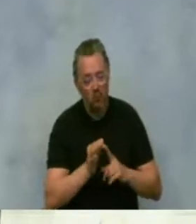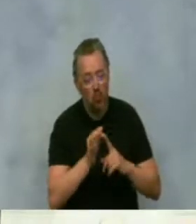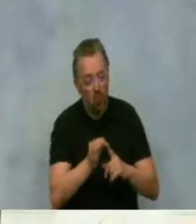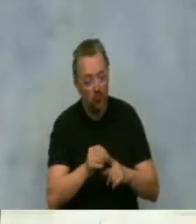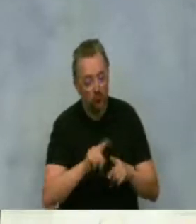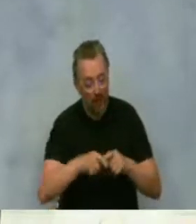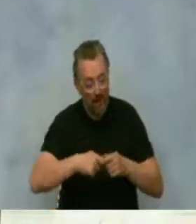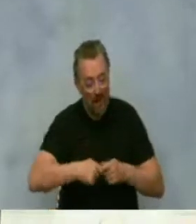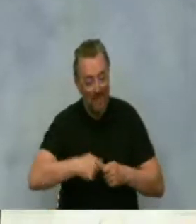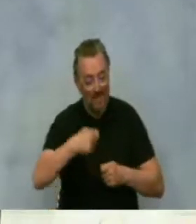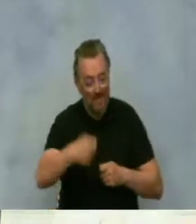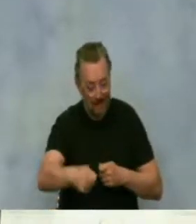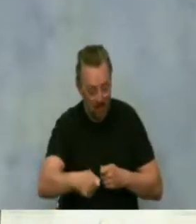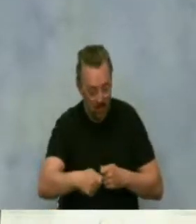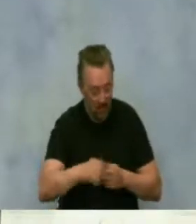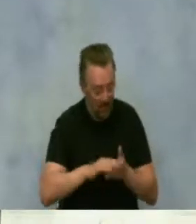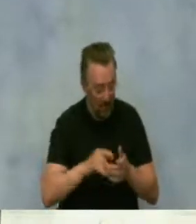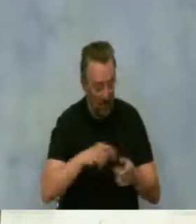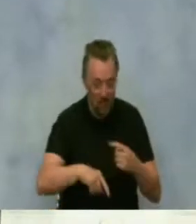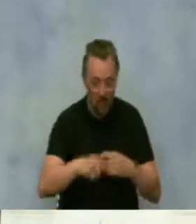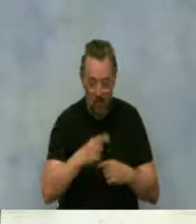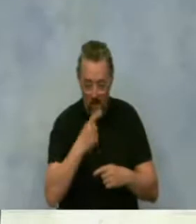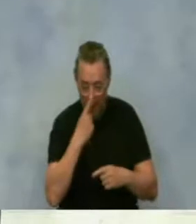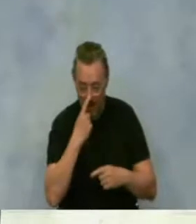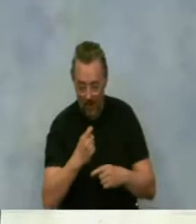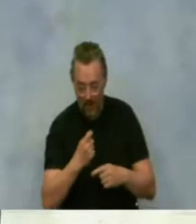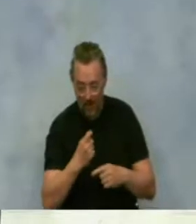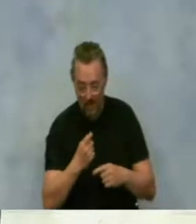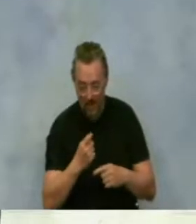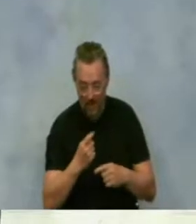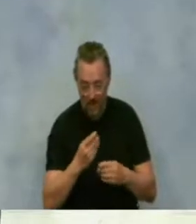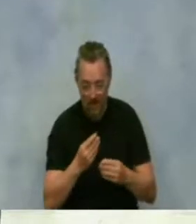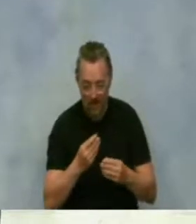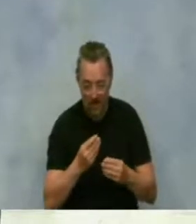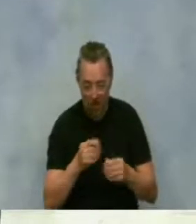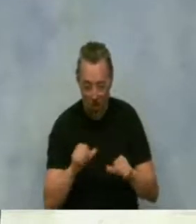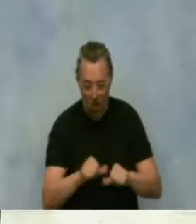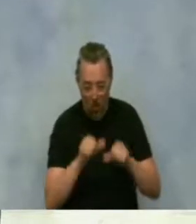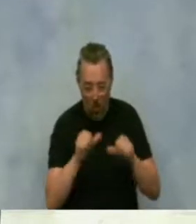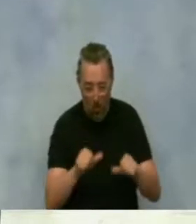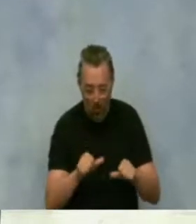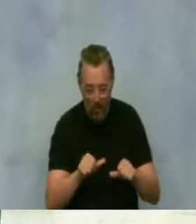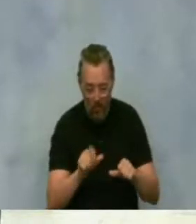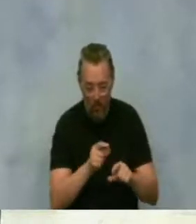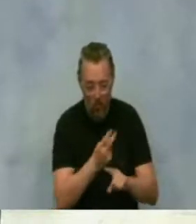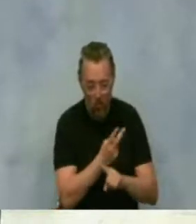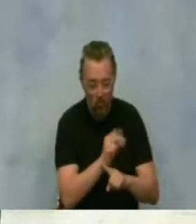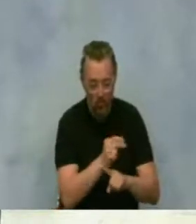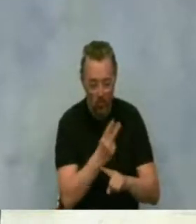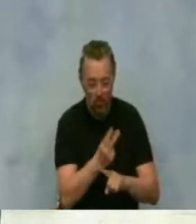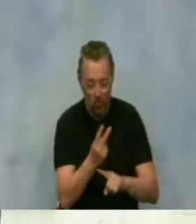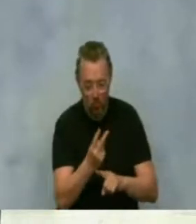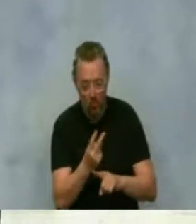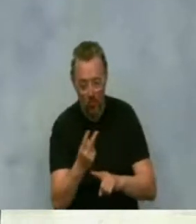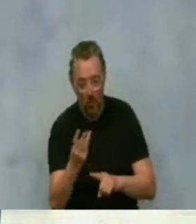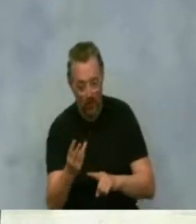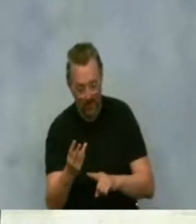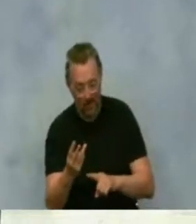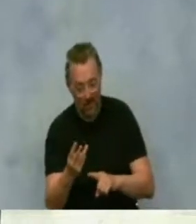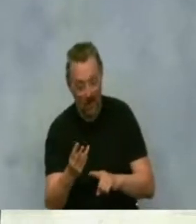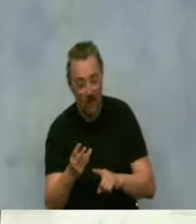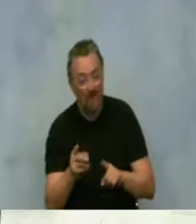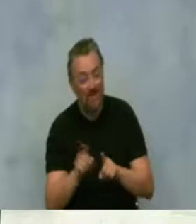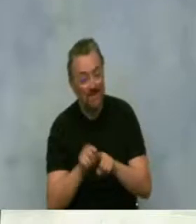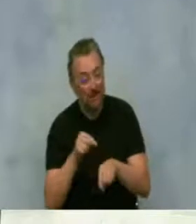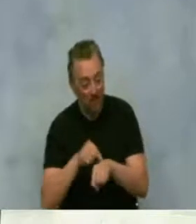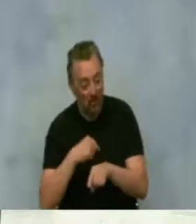this financial year to allow some of these actions to be commenced or completed through 22-23, while at the same time we turn our